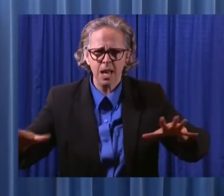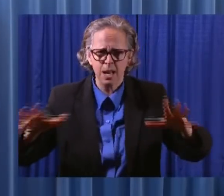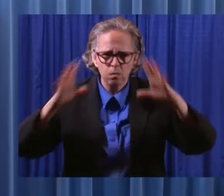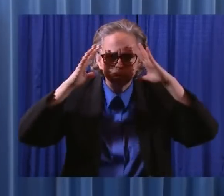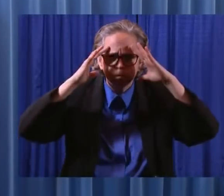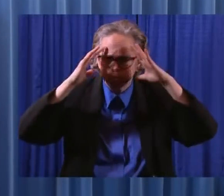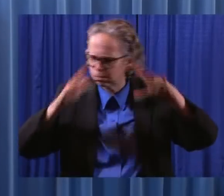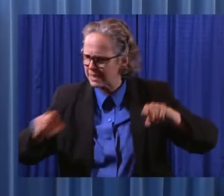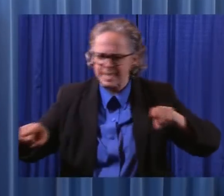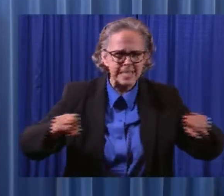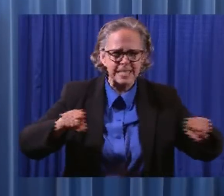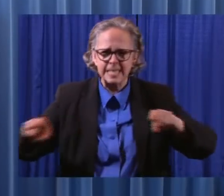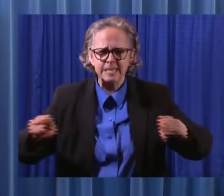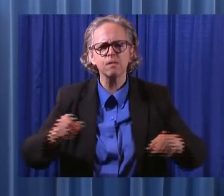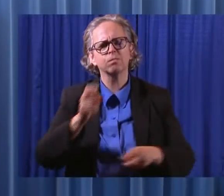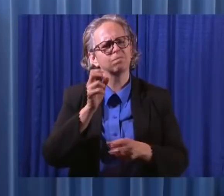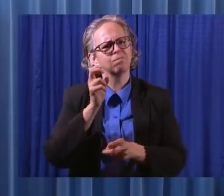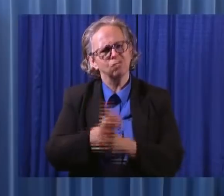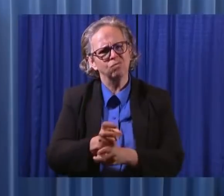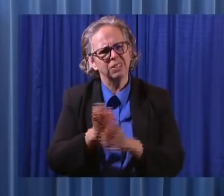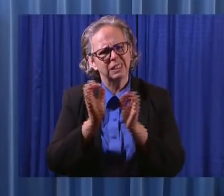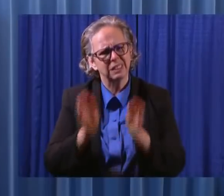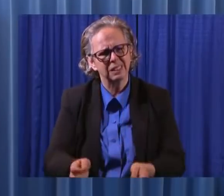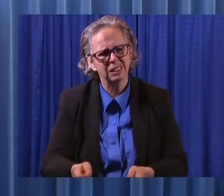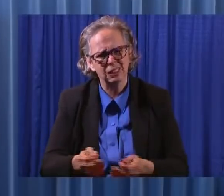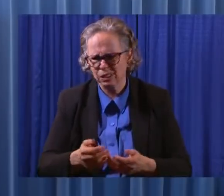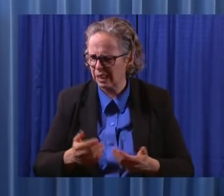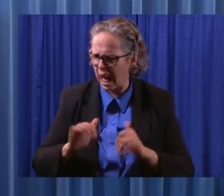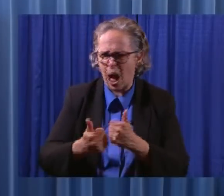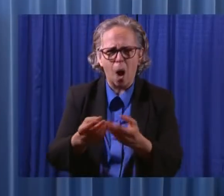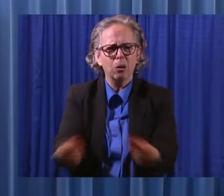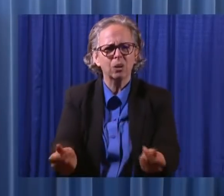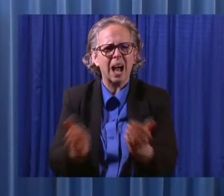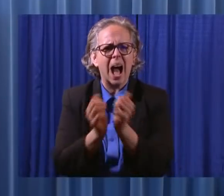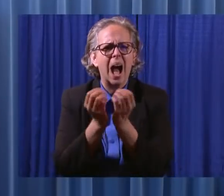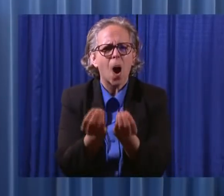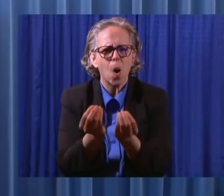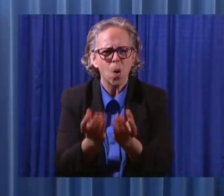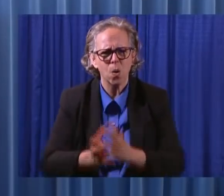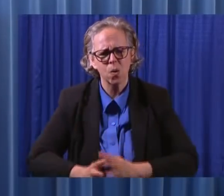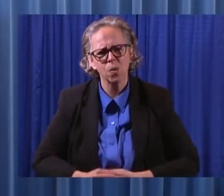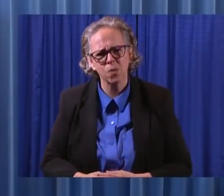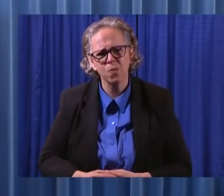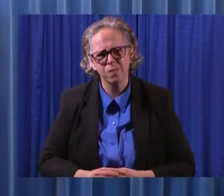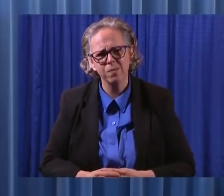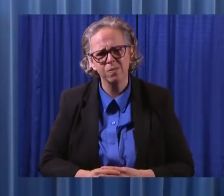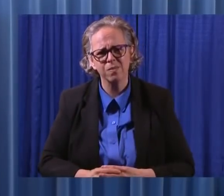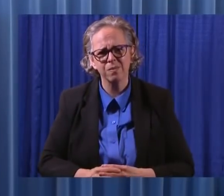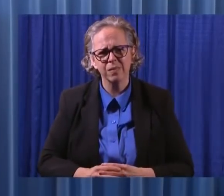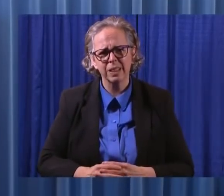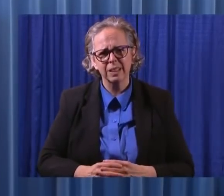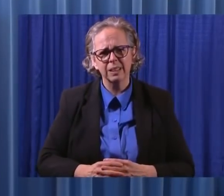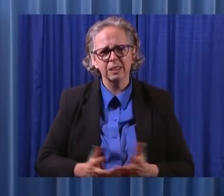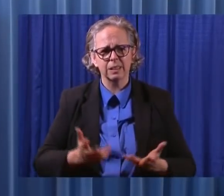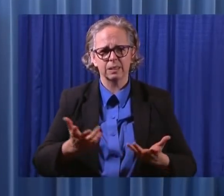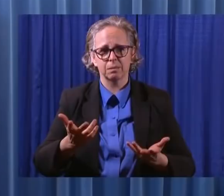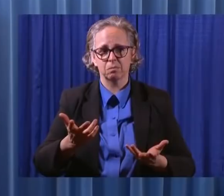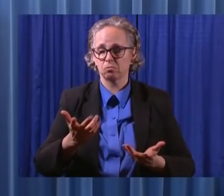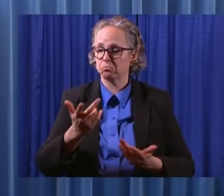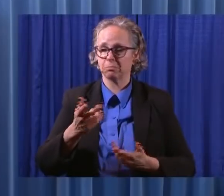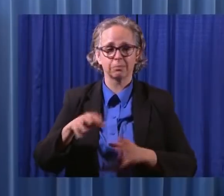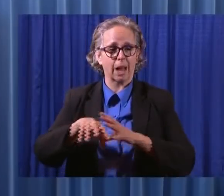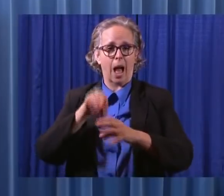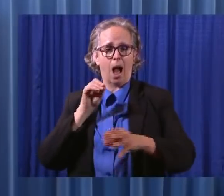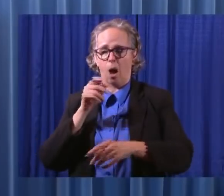all go back and play the video, and we can all second guess, but